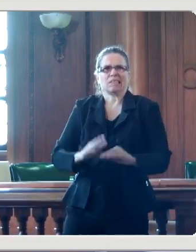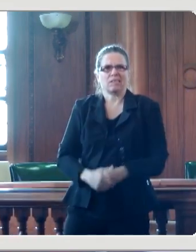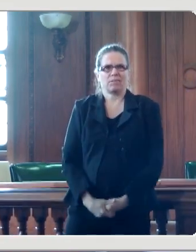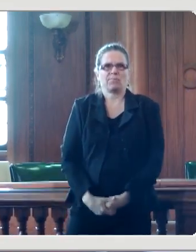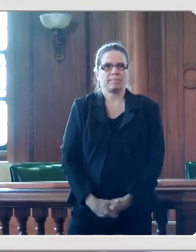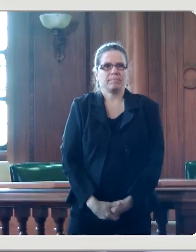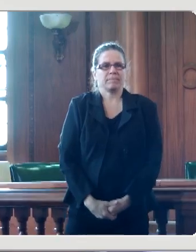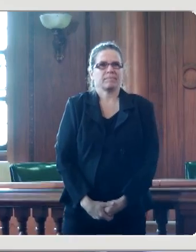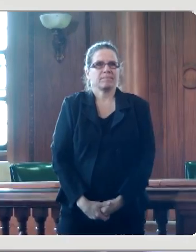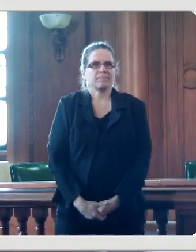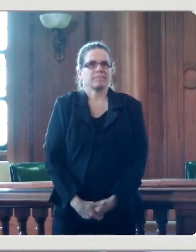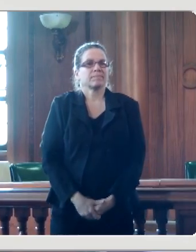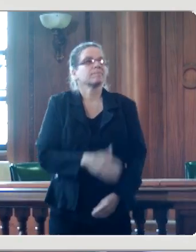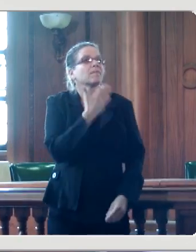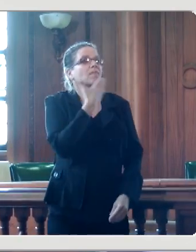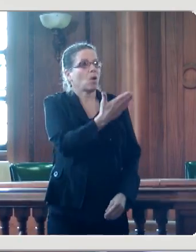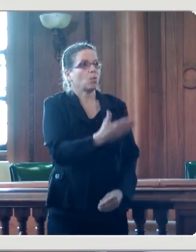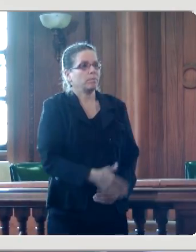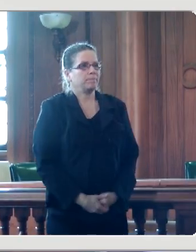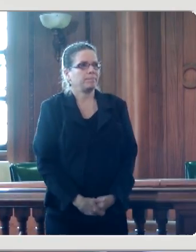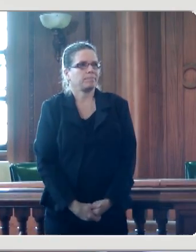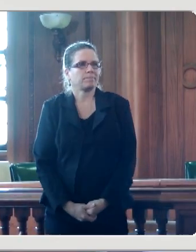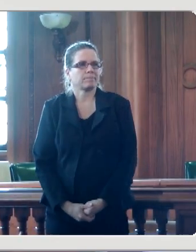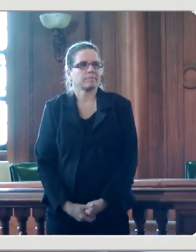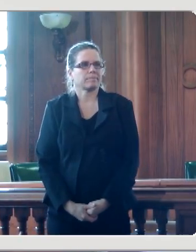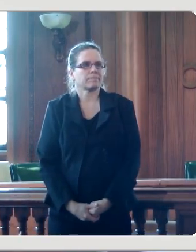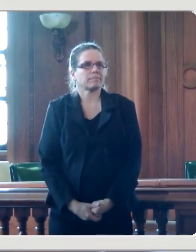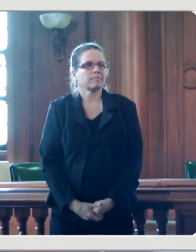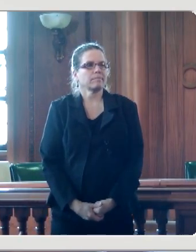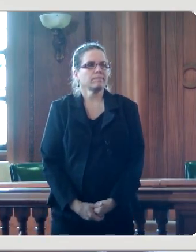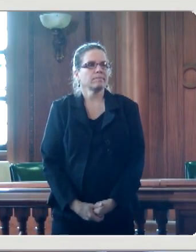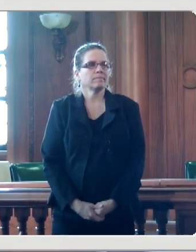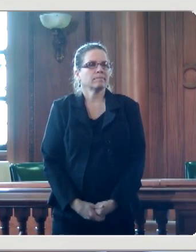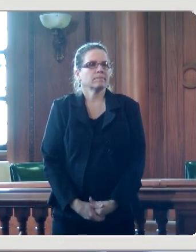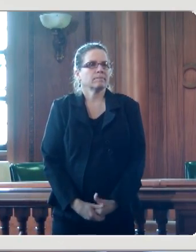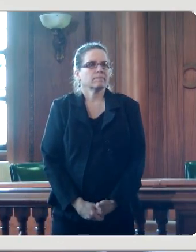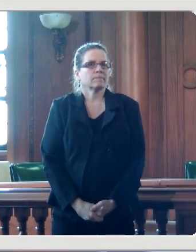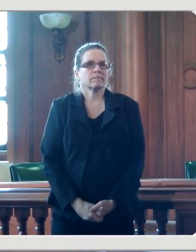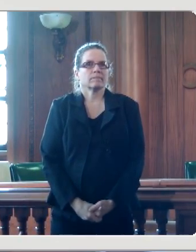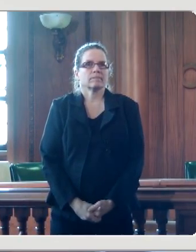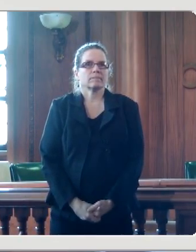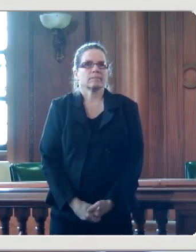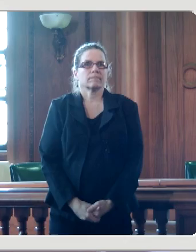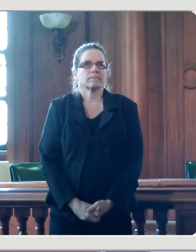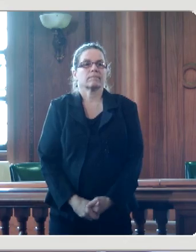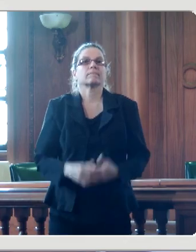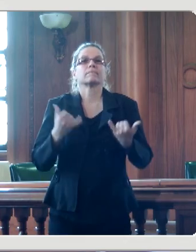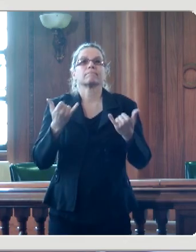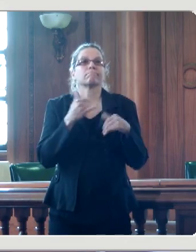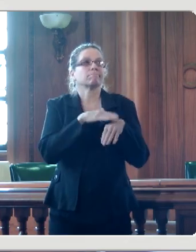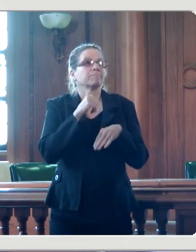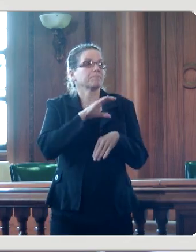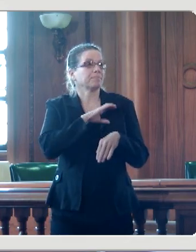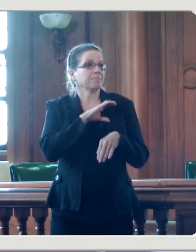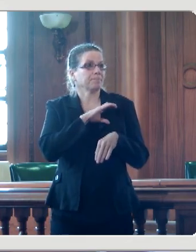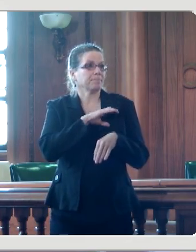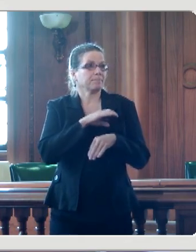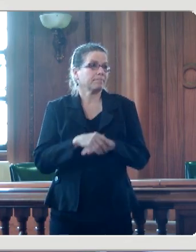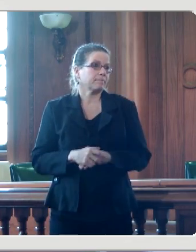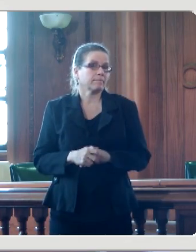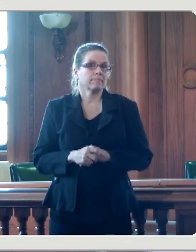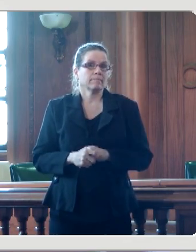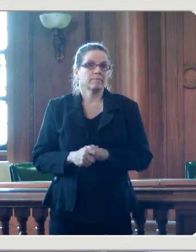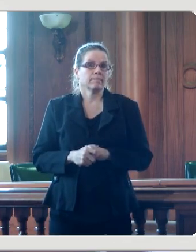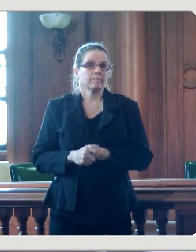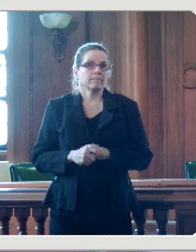Thank you, Commissioner Calvi. Now for the update from the Springfield Police Department is the Police Commissioner for the City of